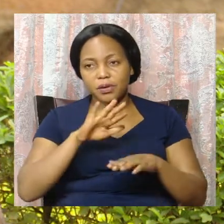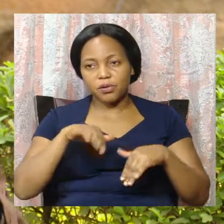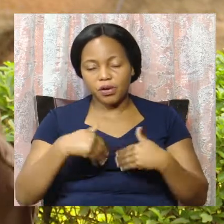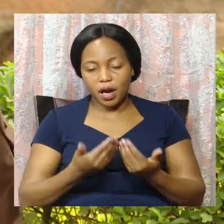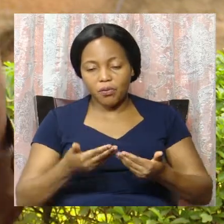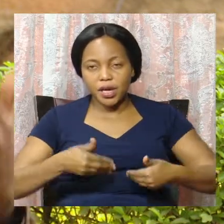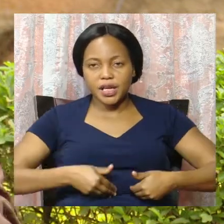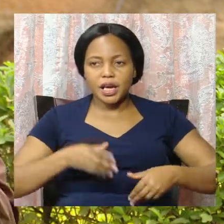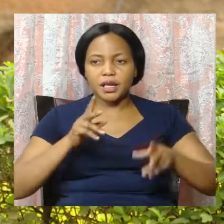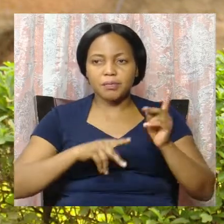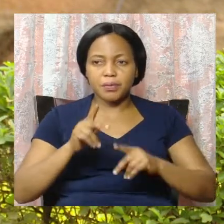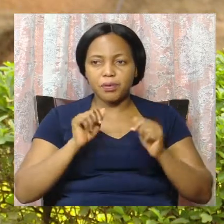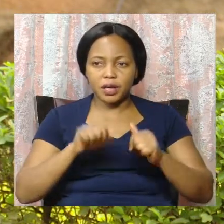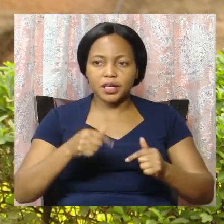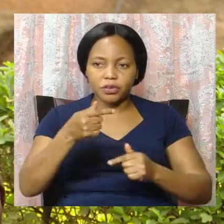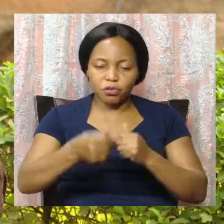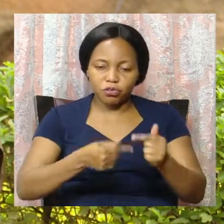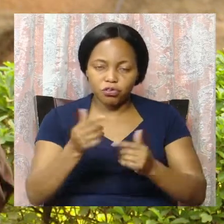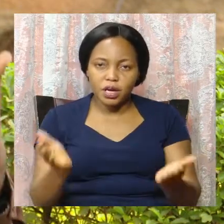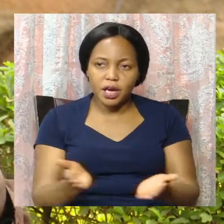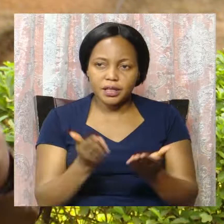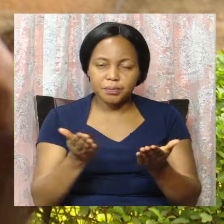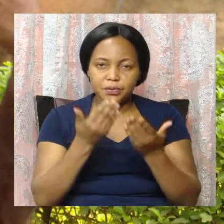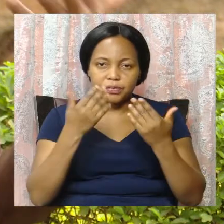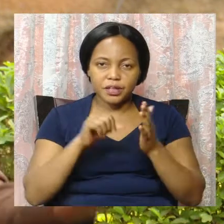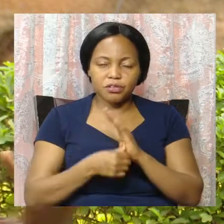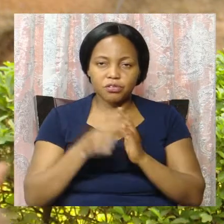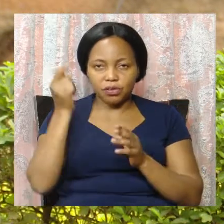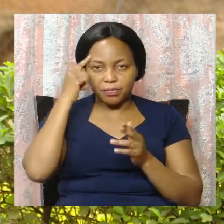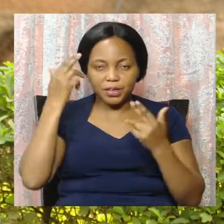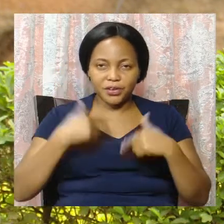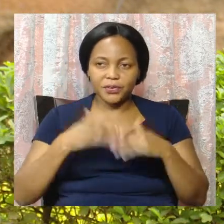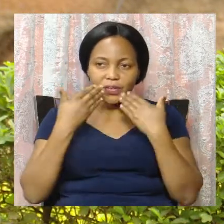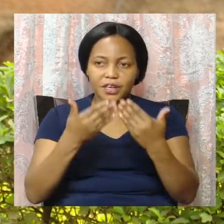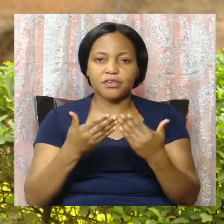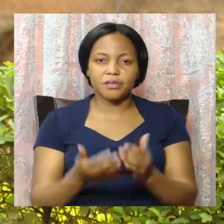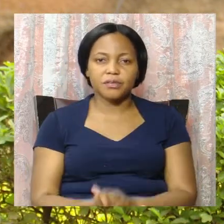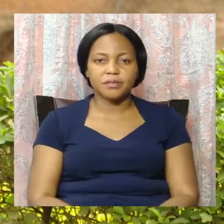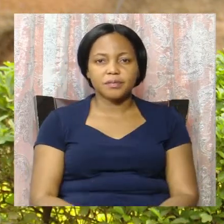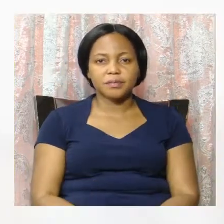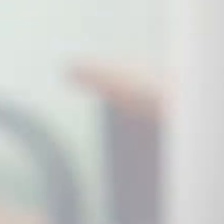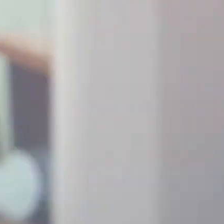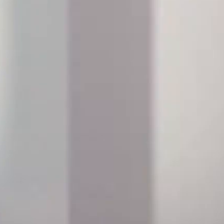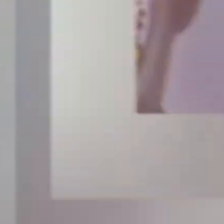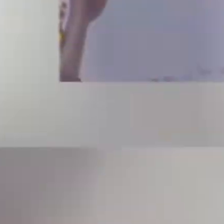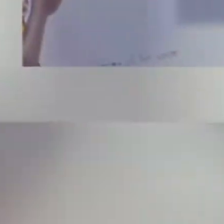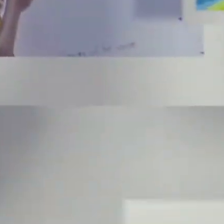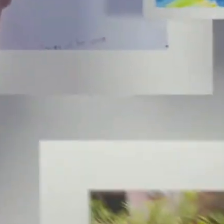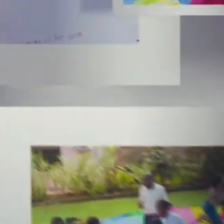speak about how can we as young people move forward and improve the issues of mental health. Yeah. Thank you so much.